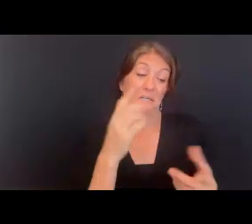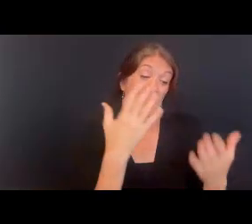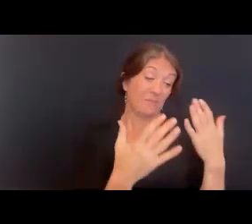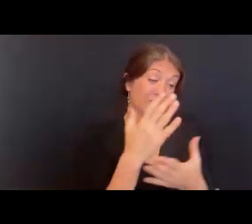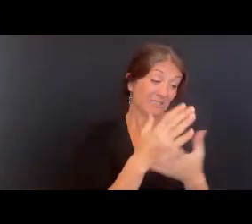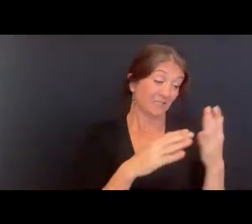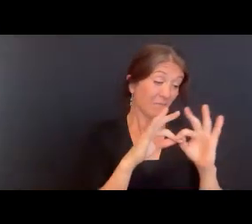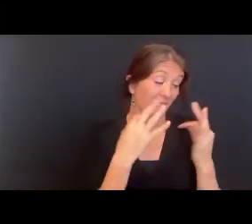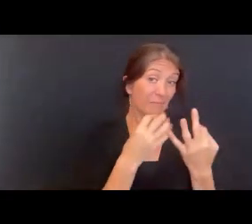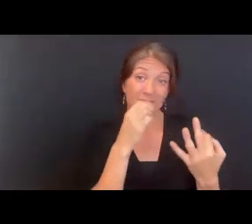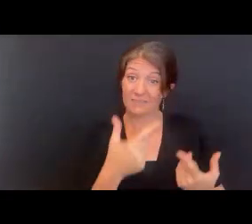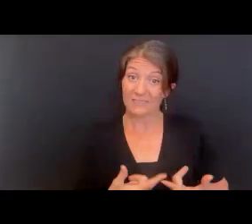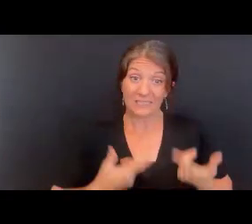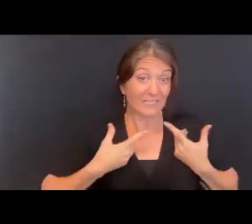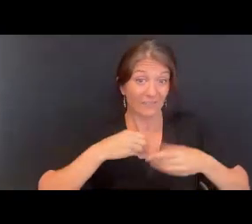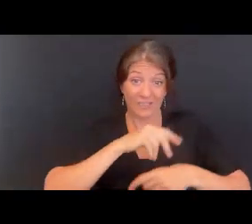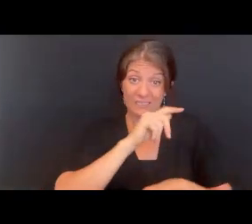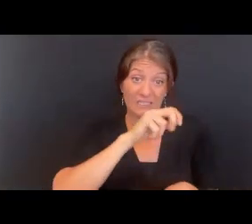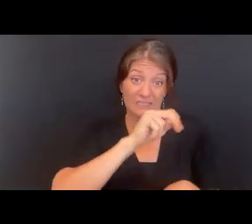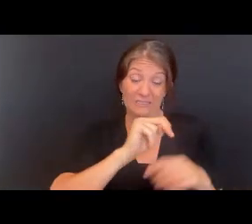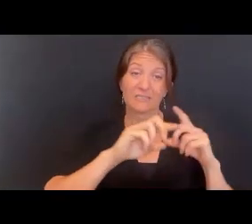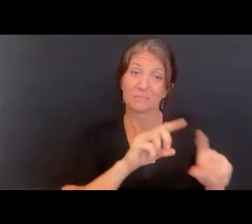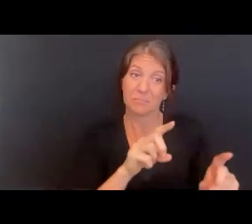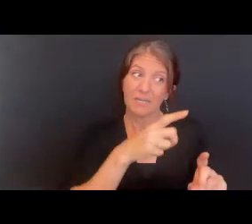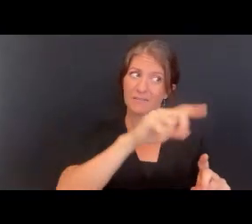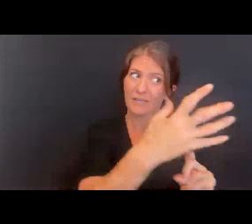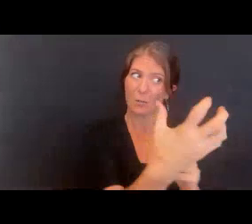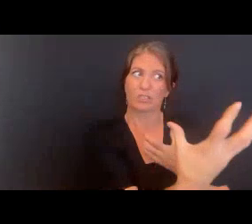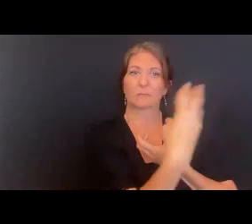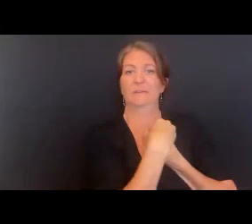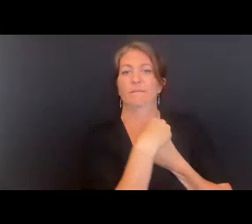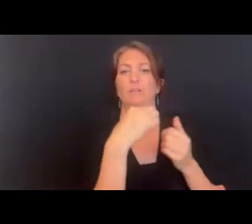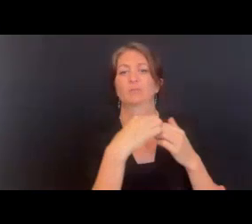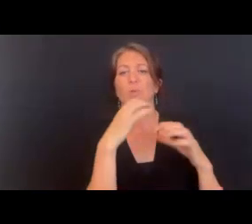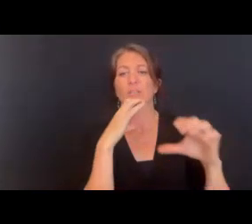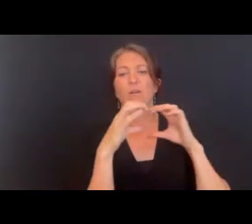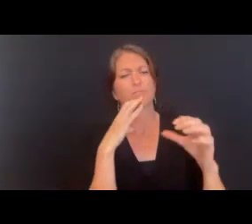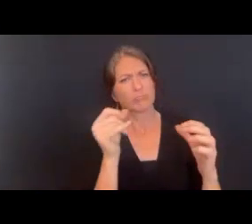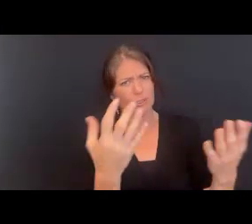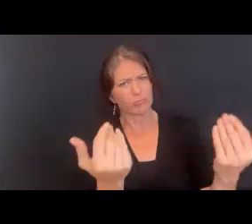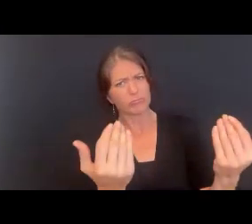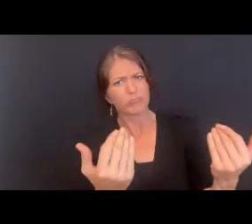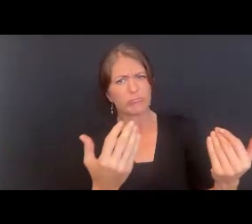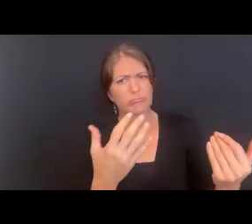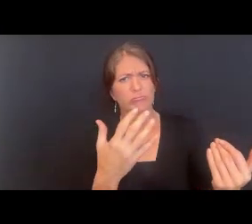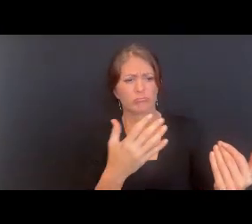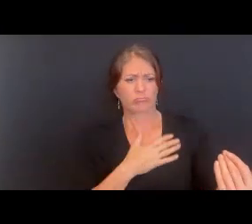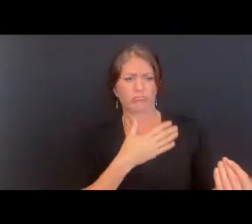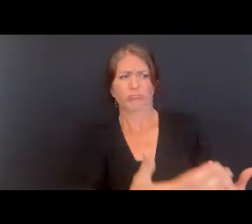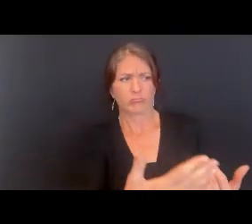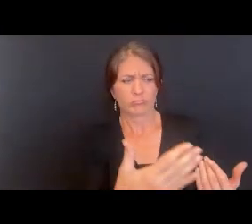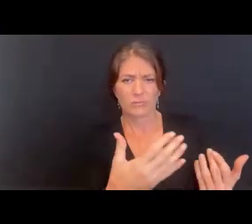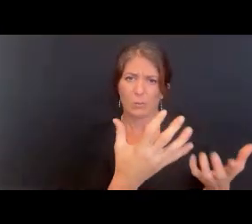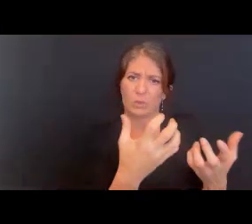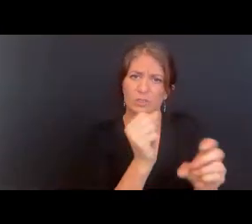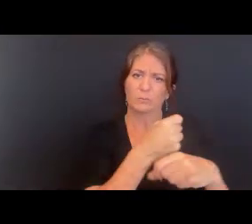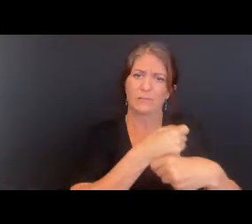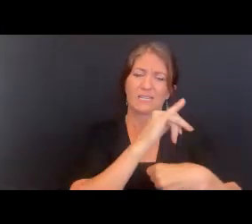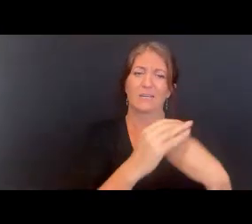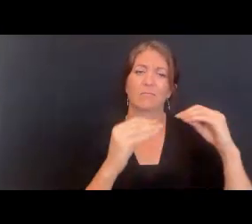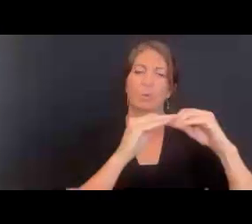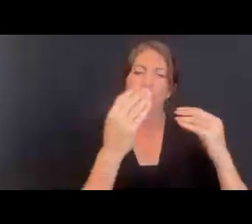Kansas that choose to be part of the conversation. So we welcome that, and we like to make it easier for them